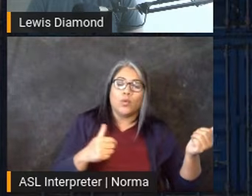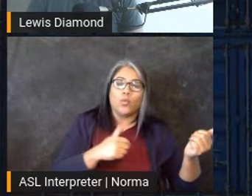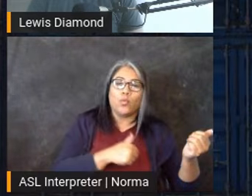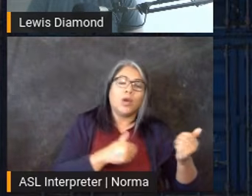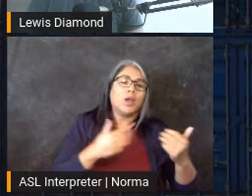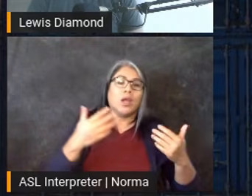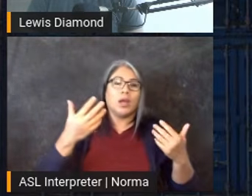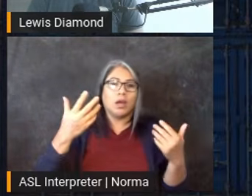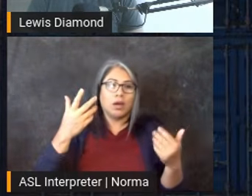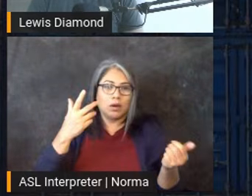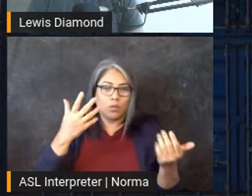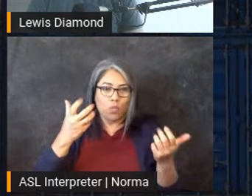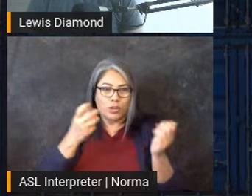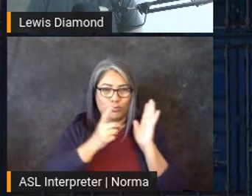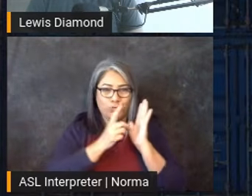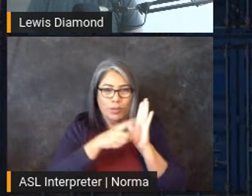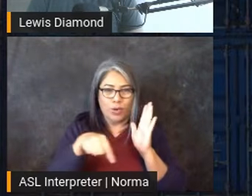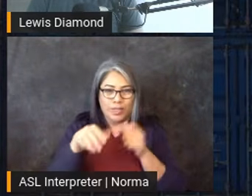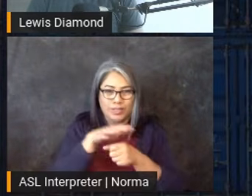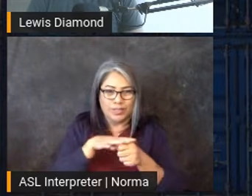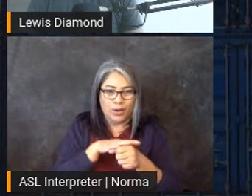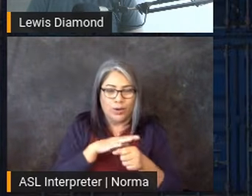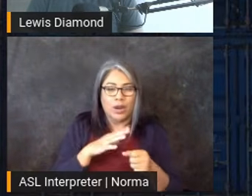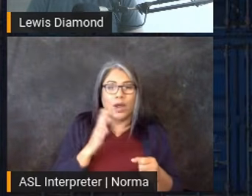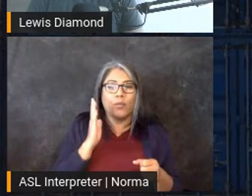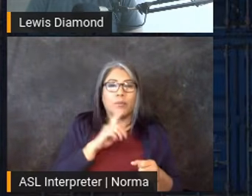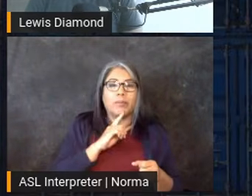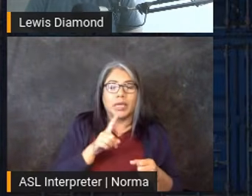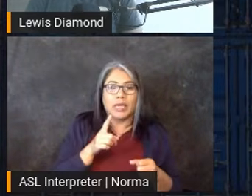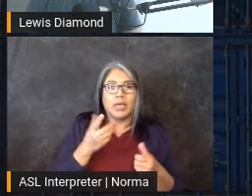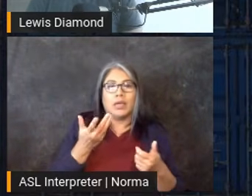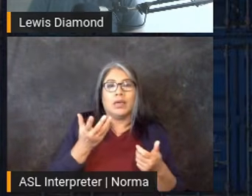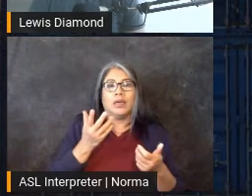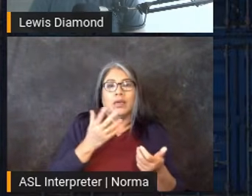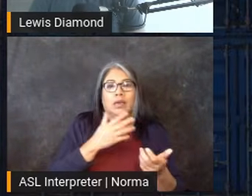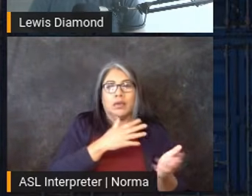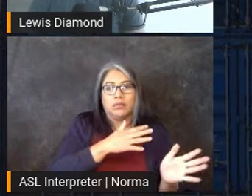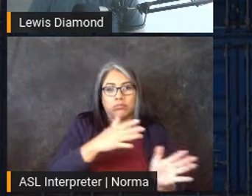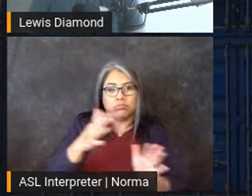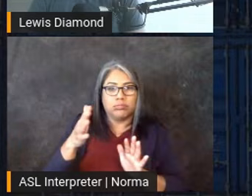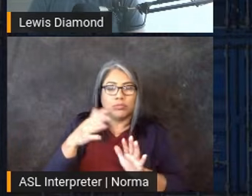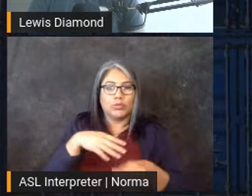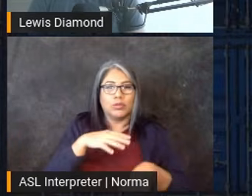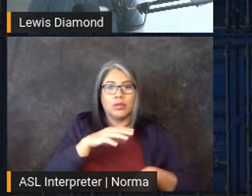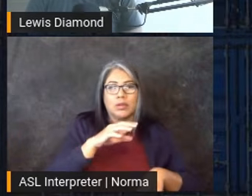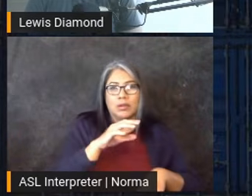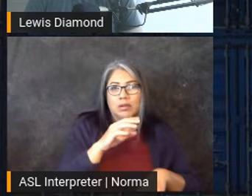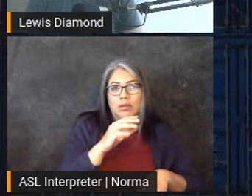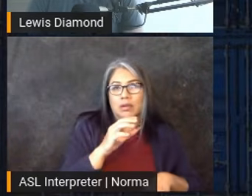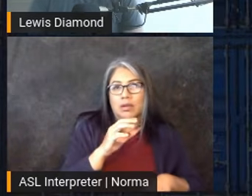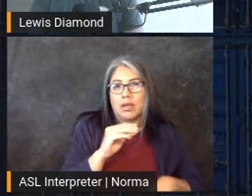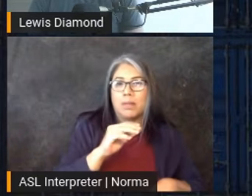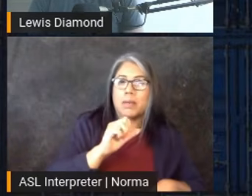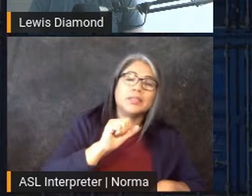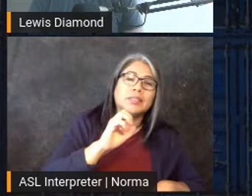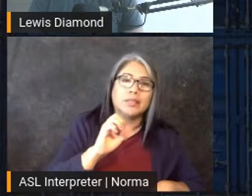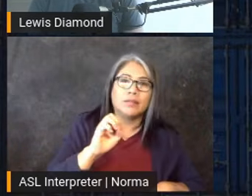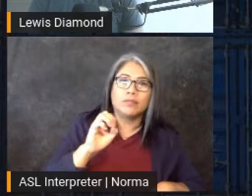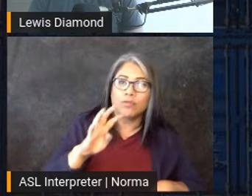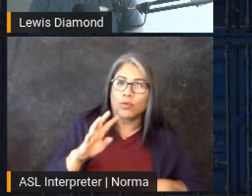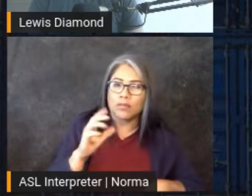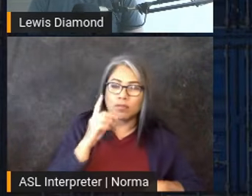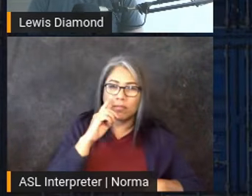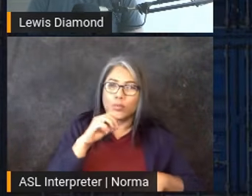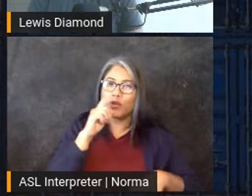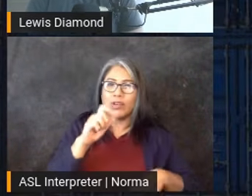and we're going to be going through emissary for that deployment. So we don't need that load balancer service, and